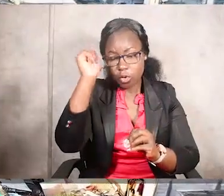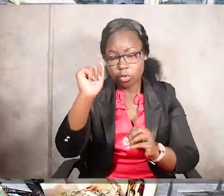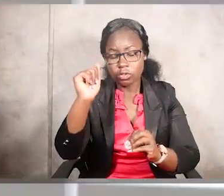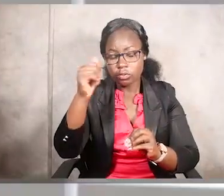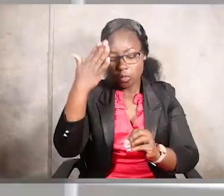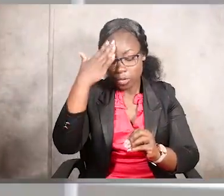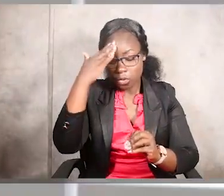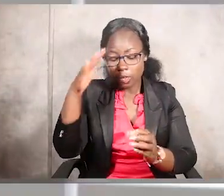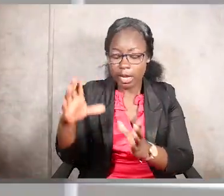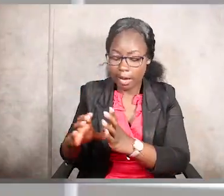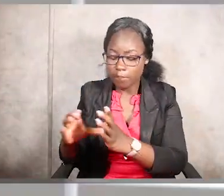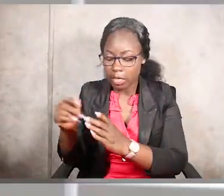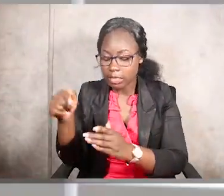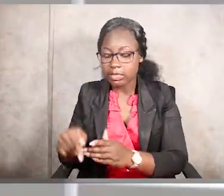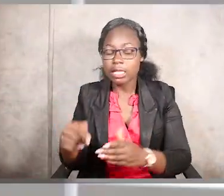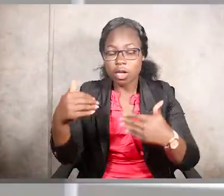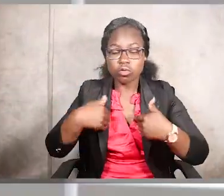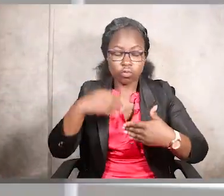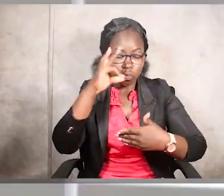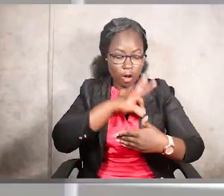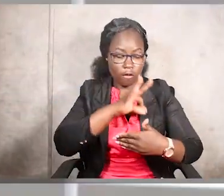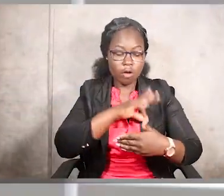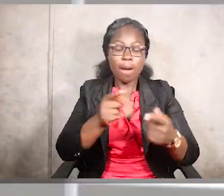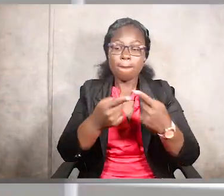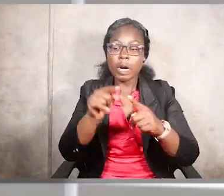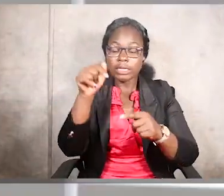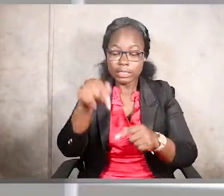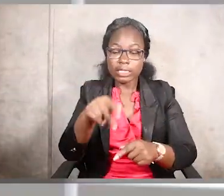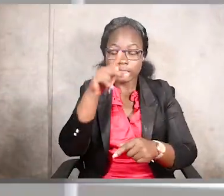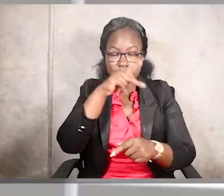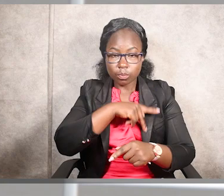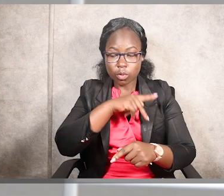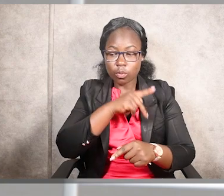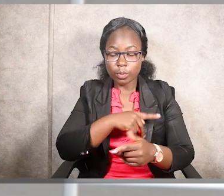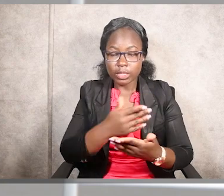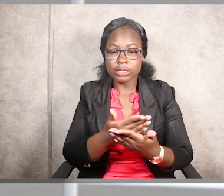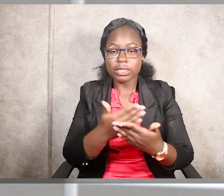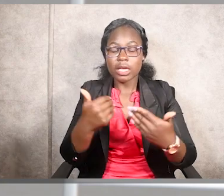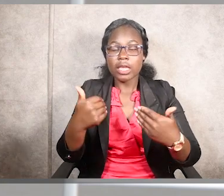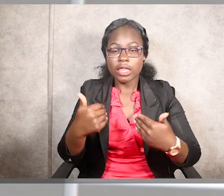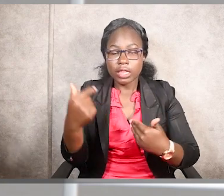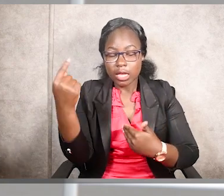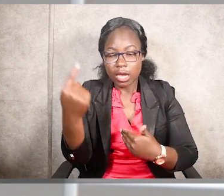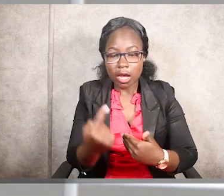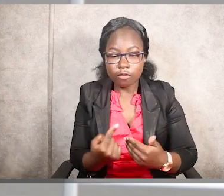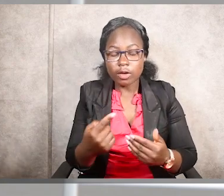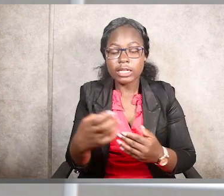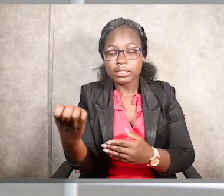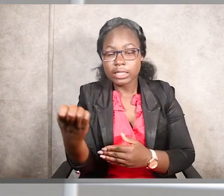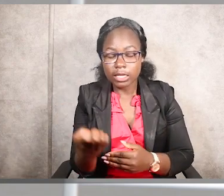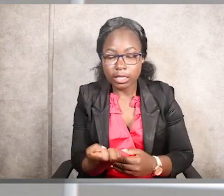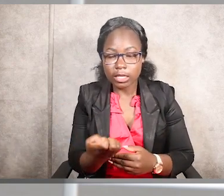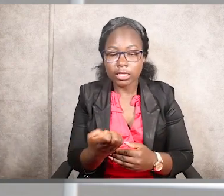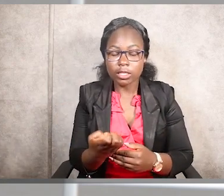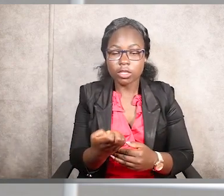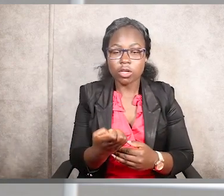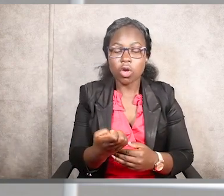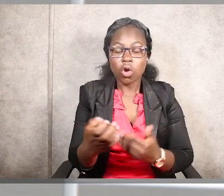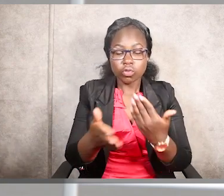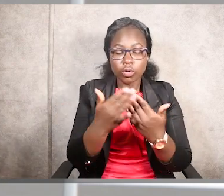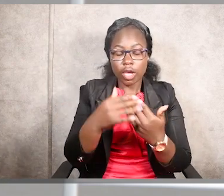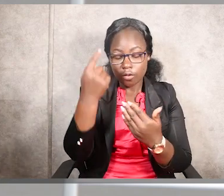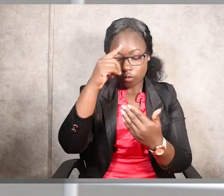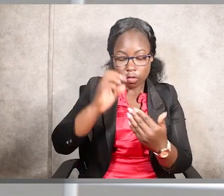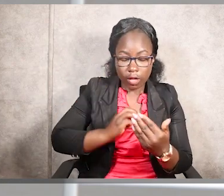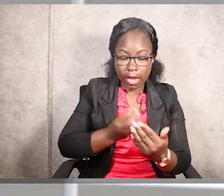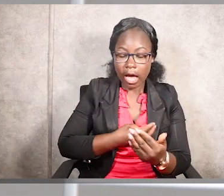make profits, but this profit motive has far outstripped the need to take care of our